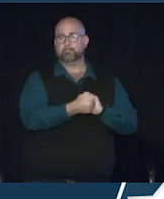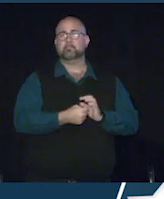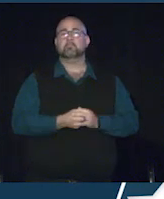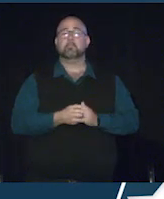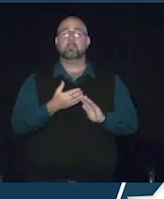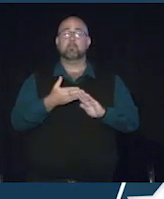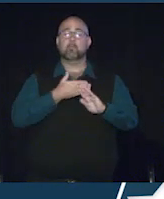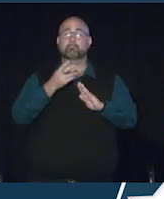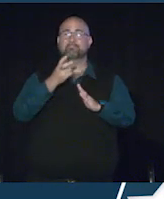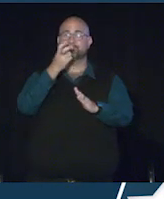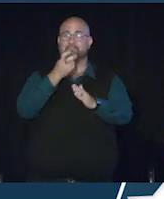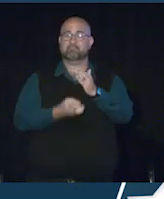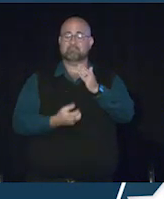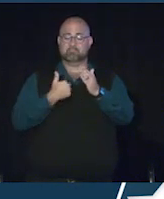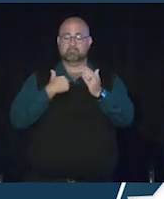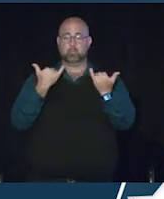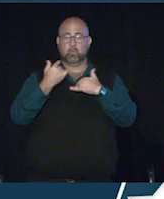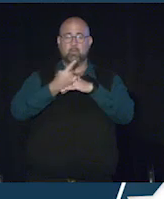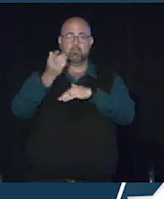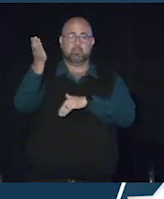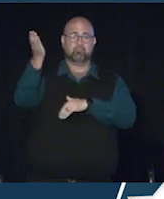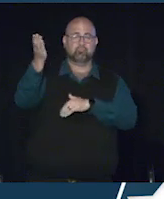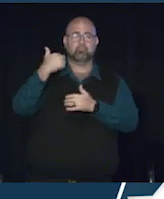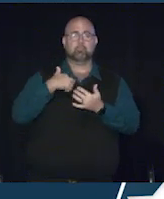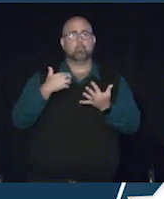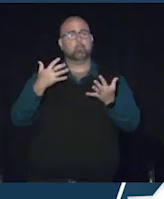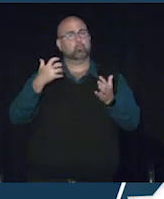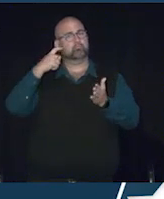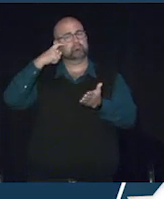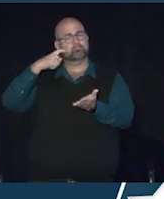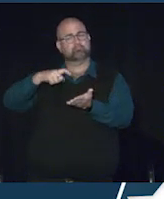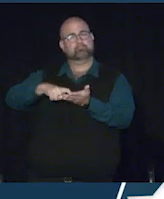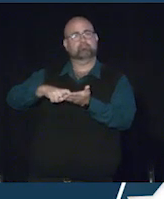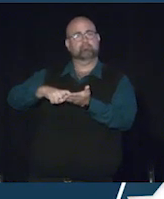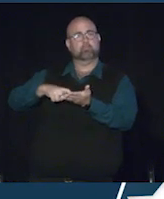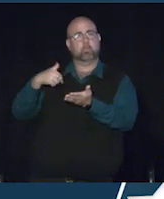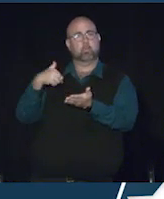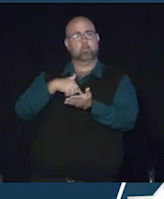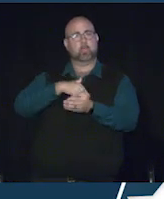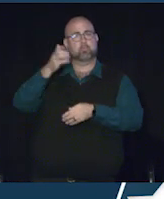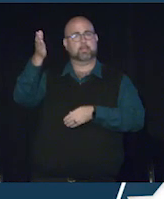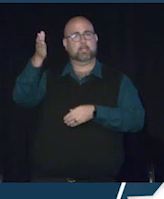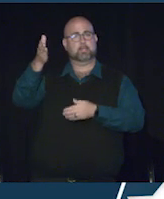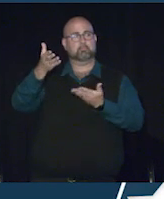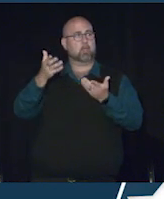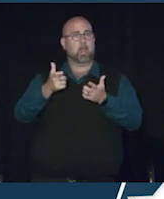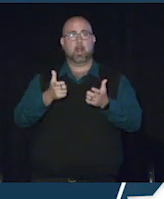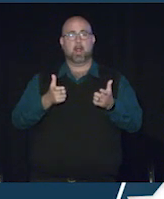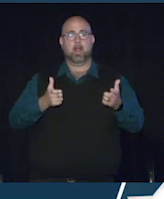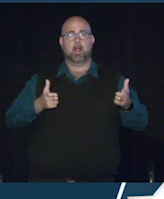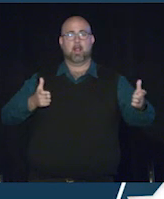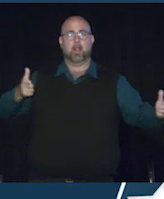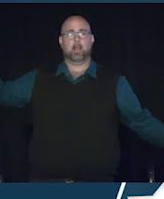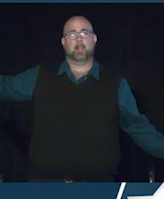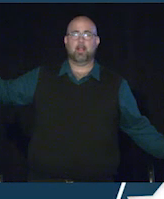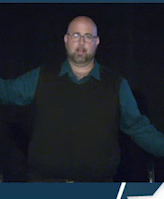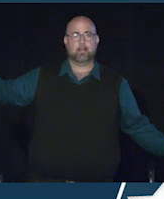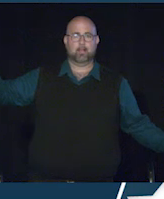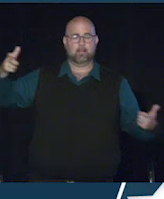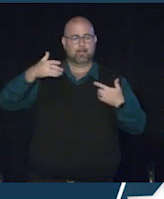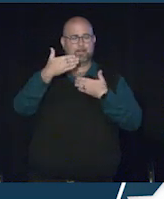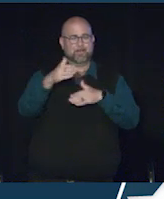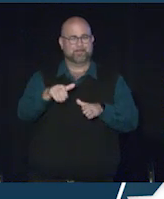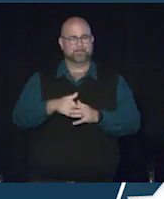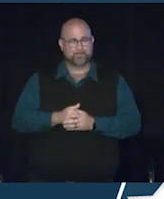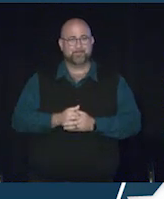dive into today's presentation, we do want to acknowledge that we are presenting in a rather large space today.